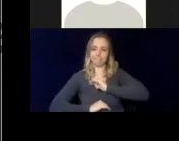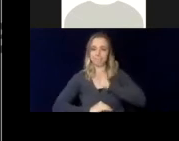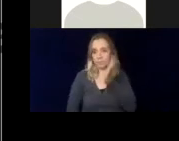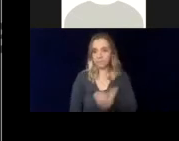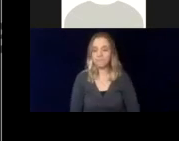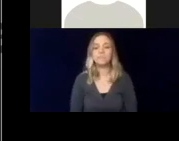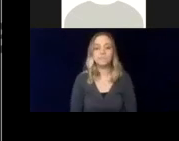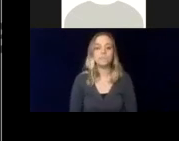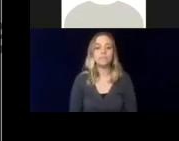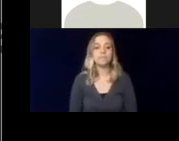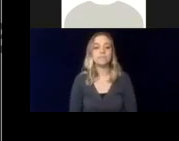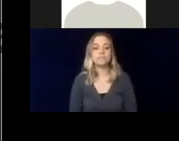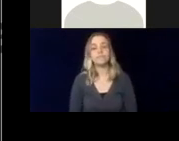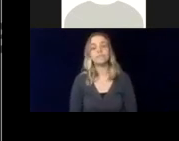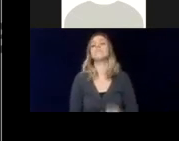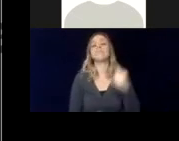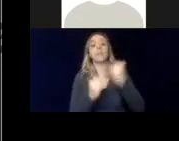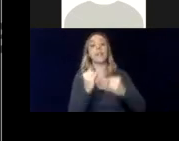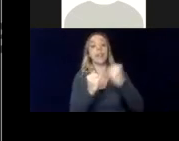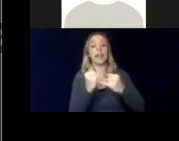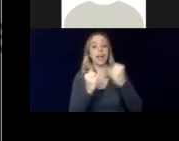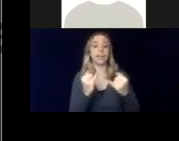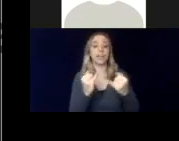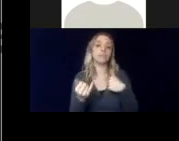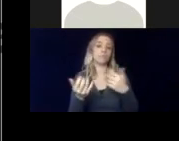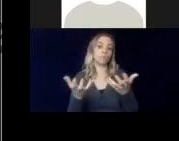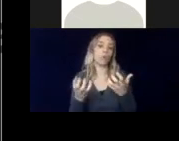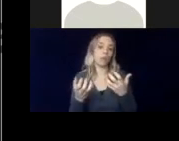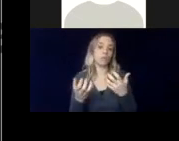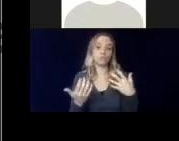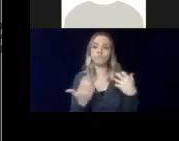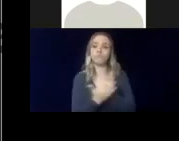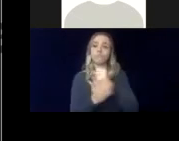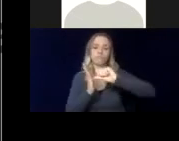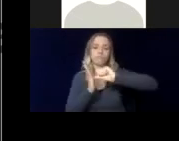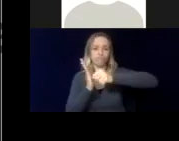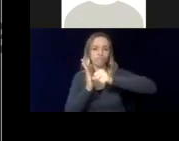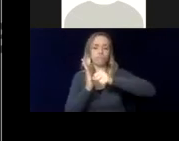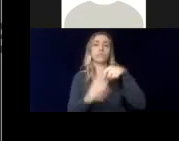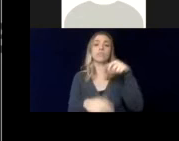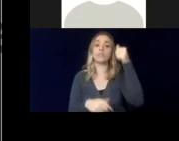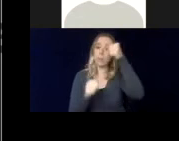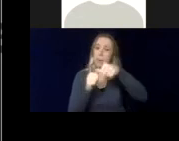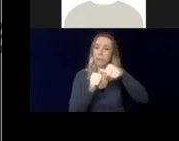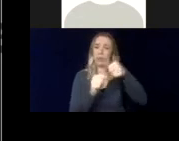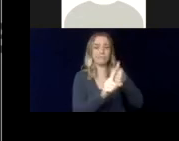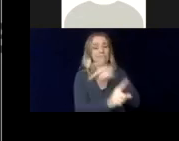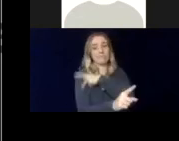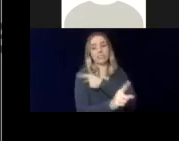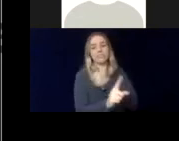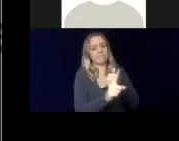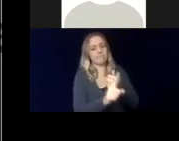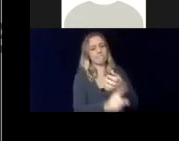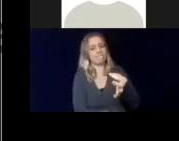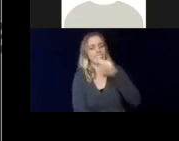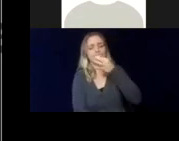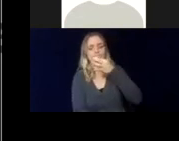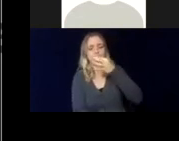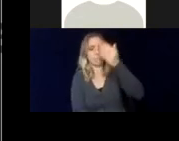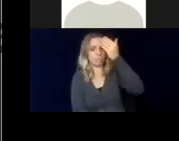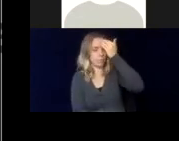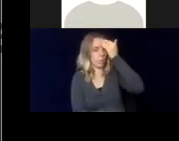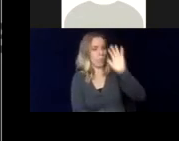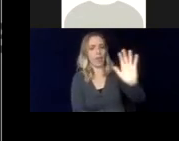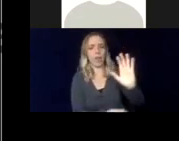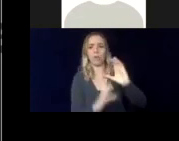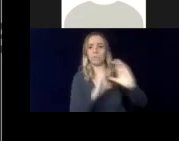then lastly, I wanted to just emphasize that remember the patient is generally the expert on what works best with communication.